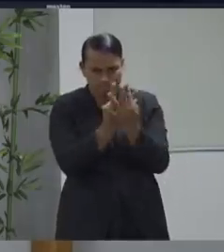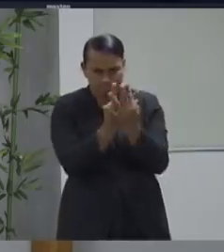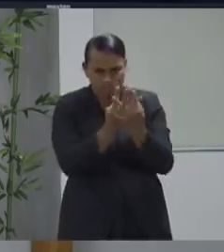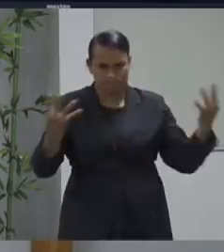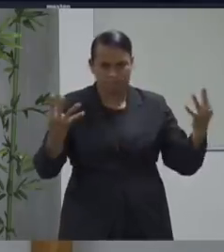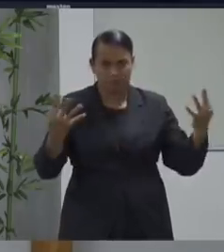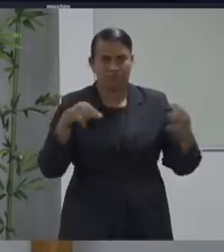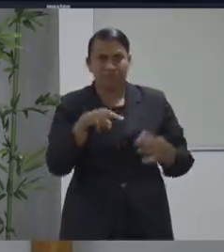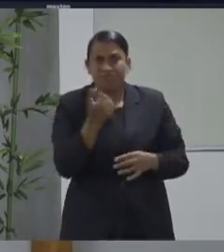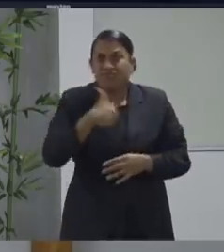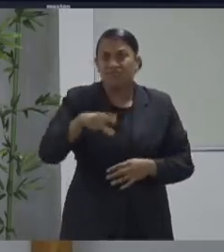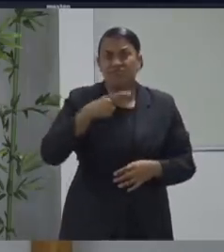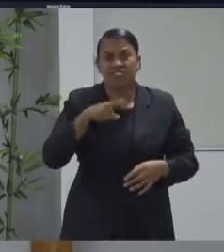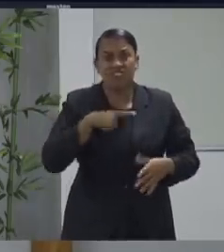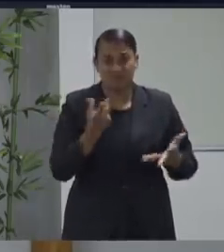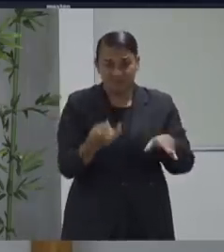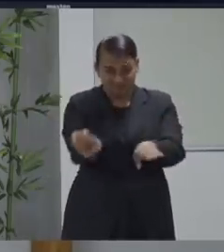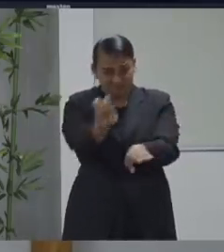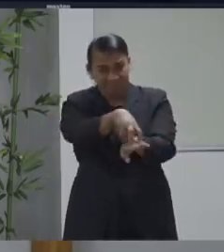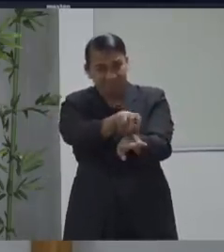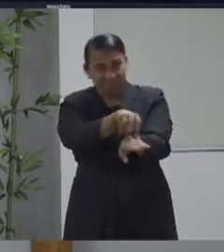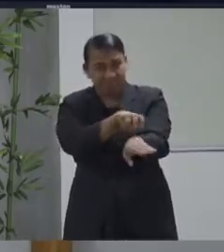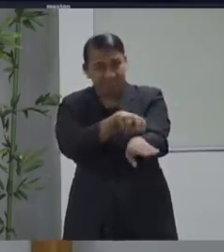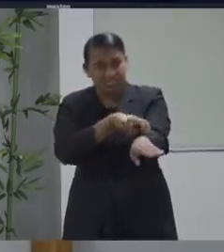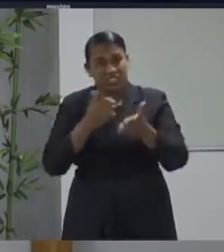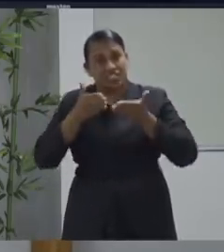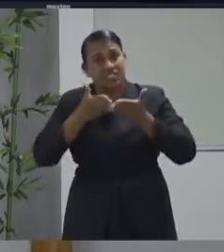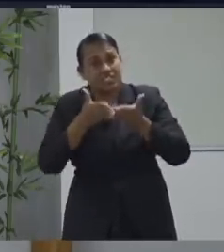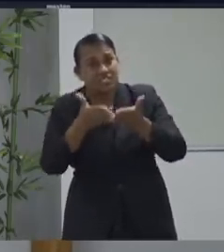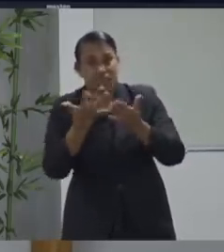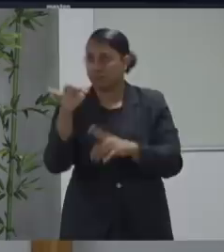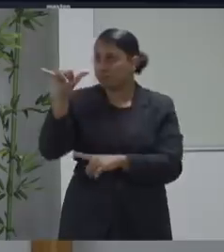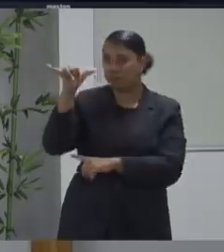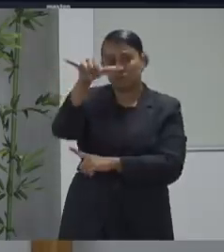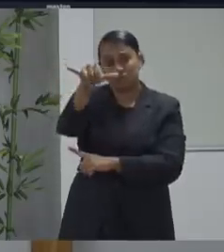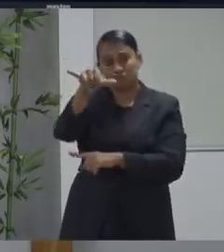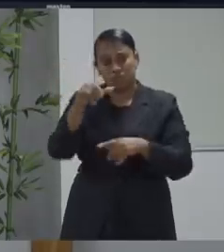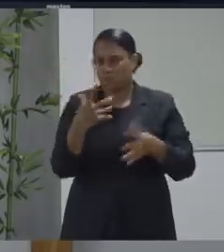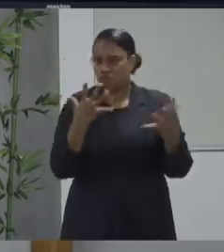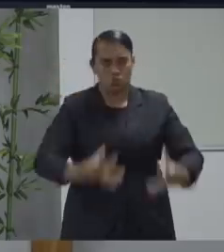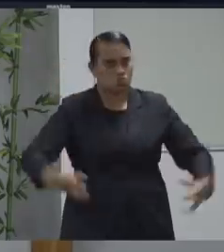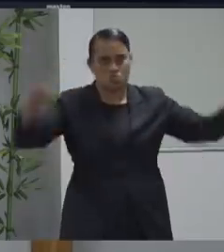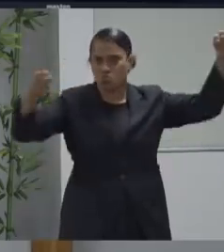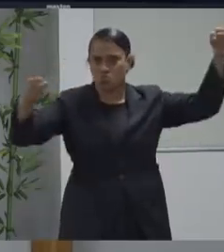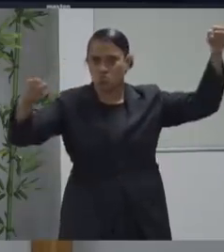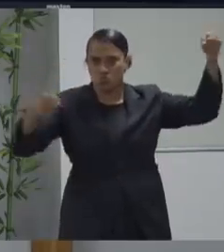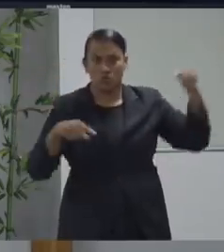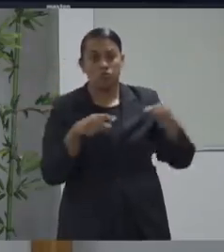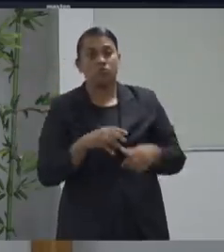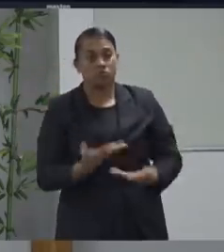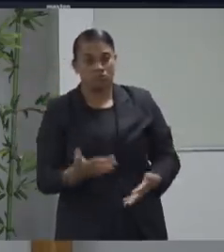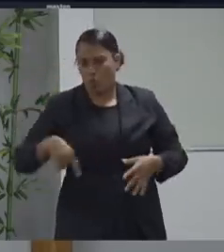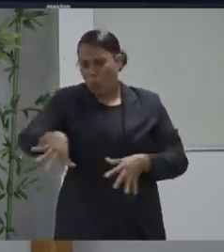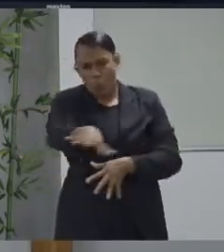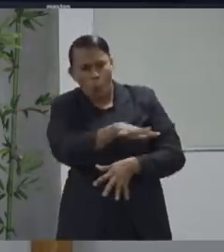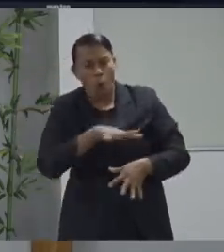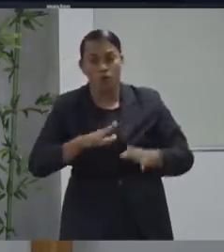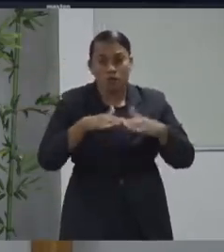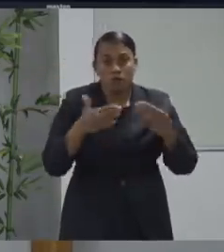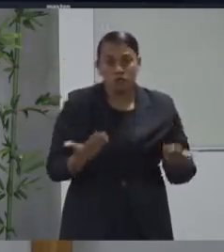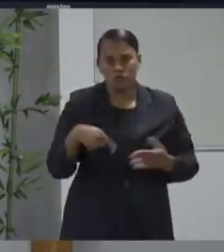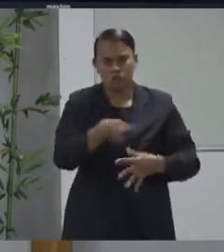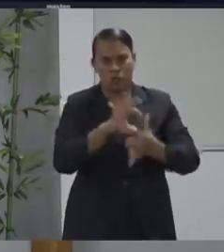passenger travel by air and sea has ceased. That is also why we are going to lock down